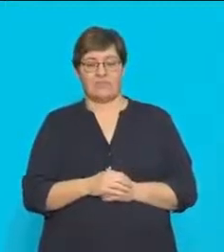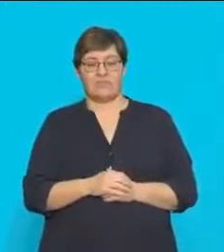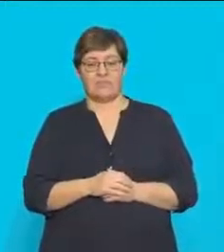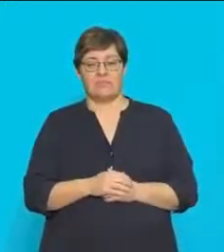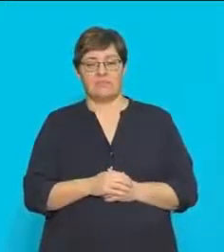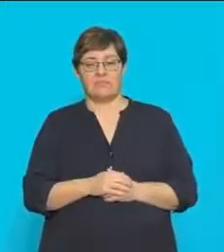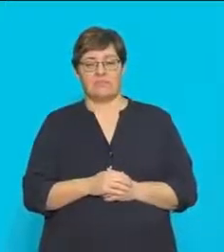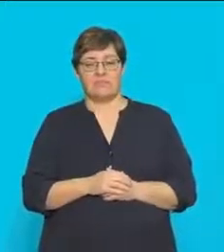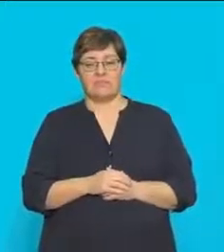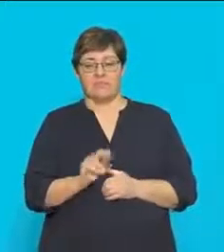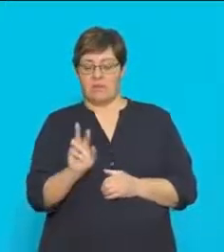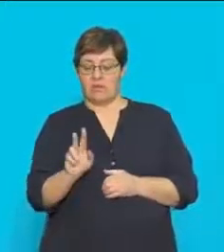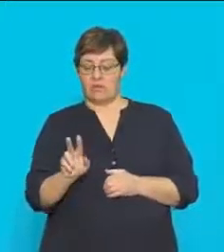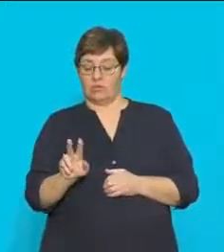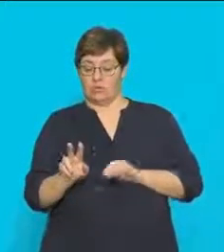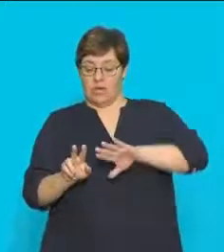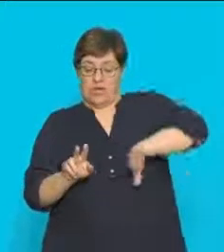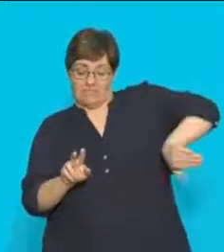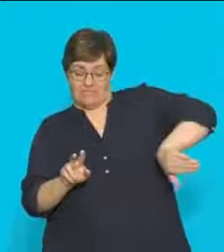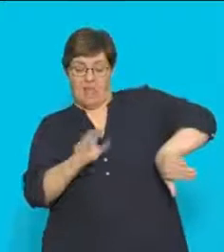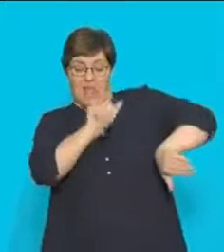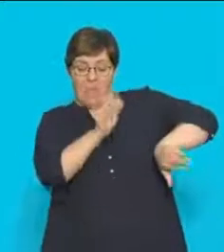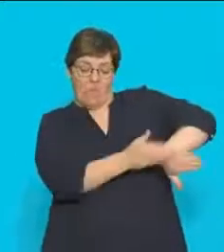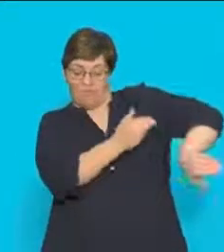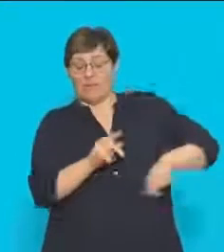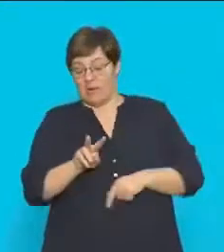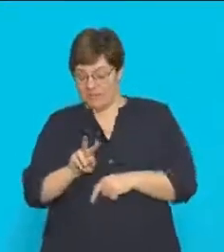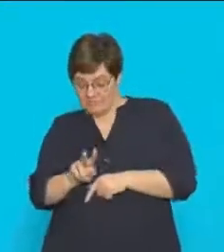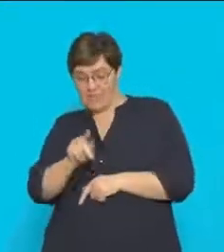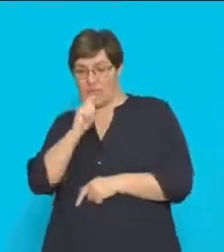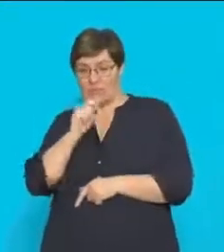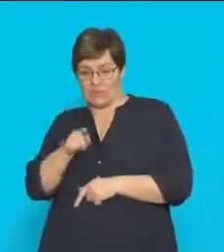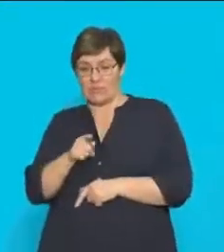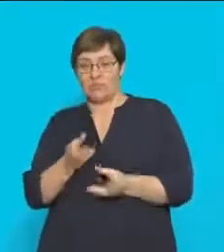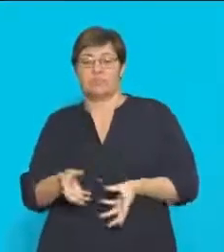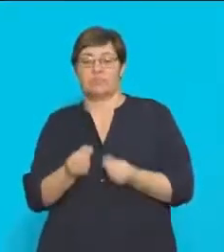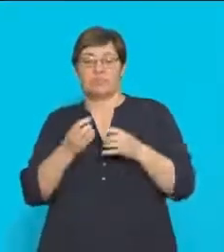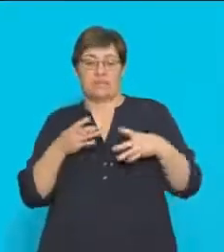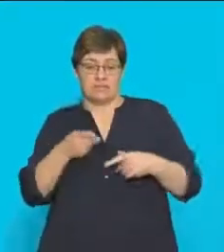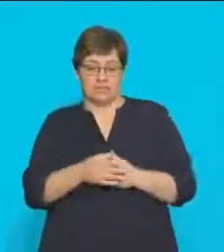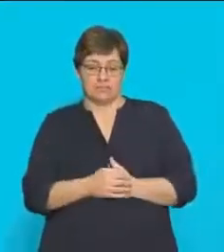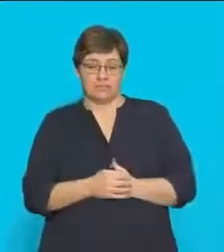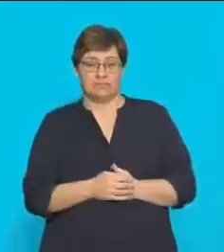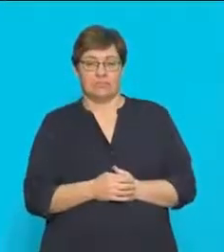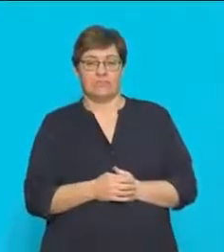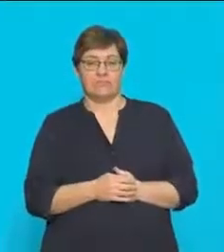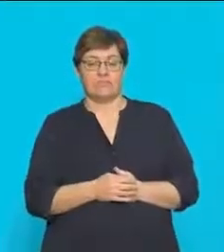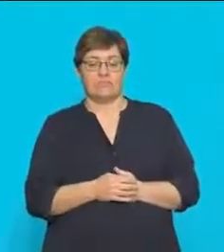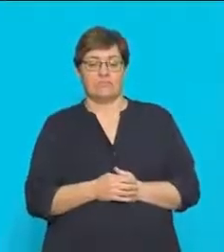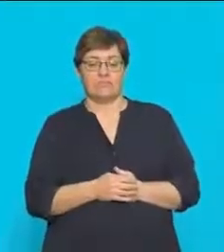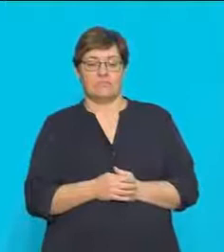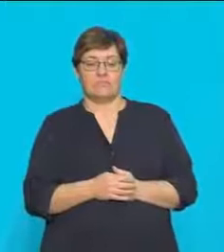to be using these two parts of the equation to help us start.